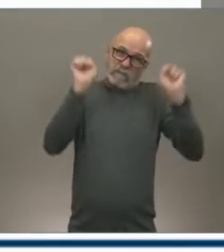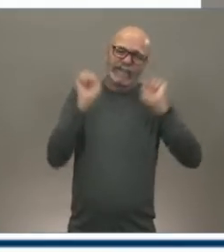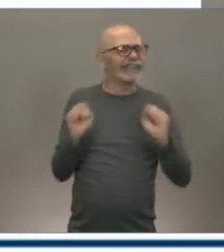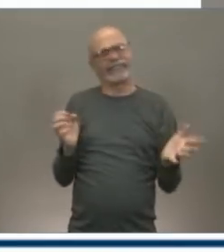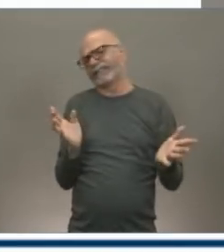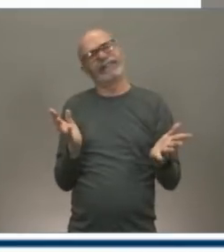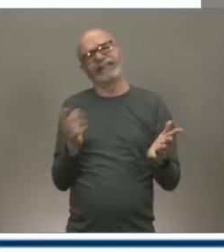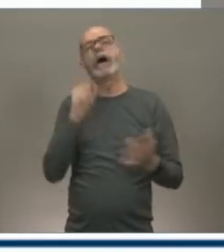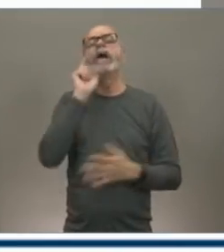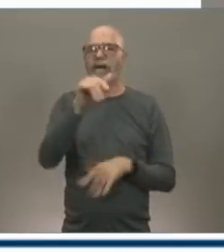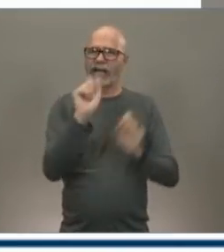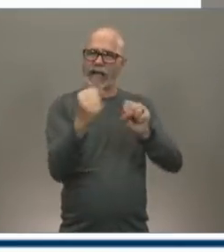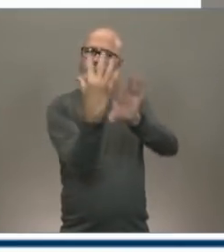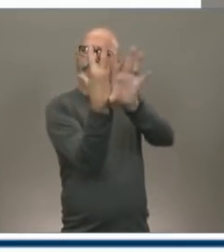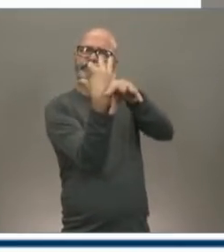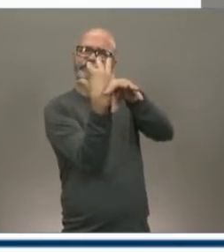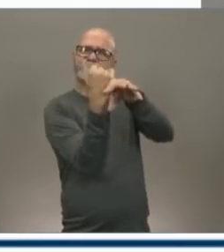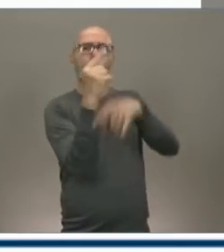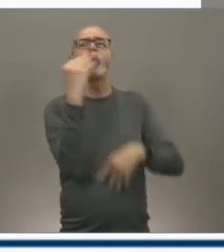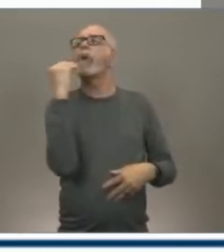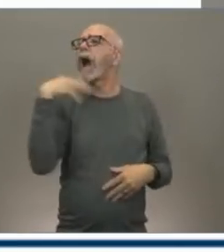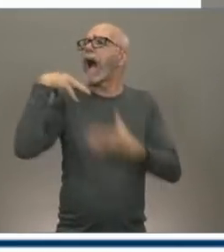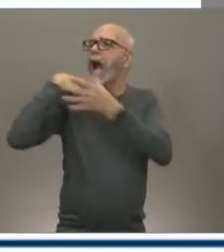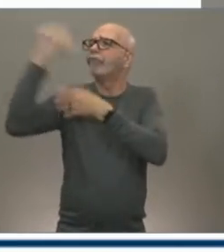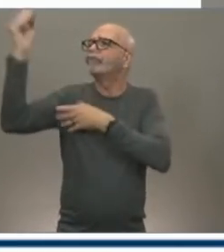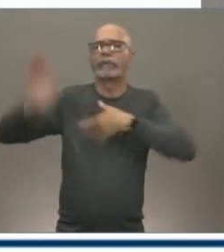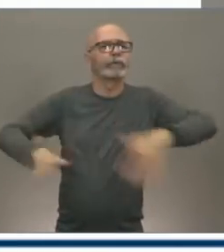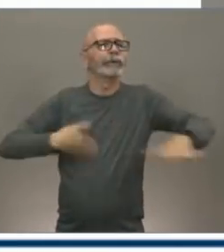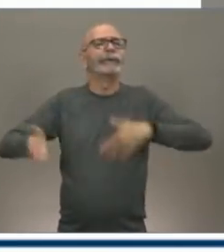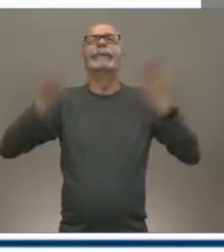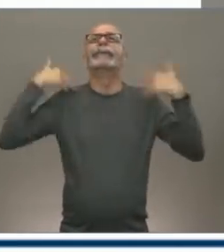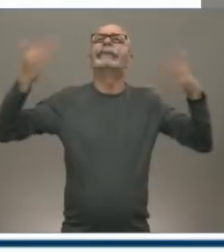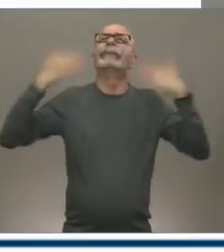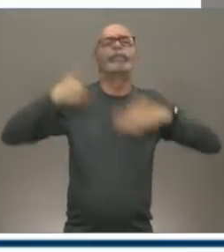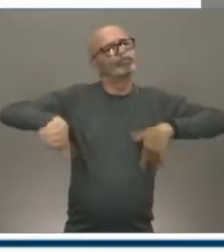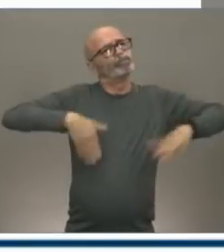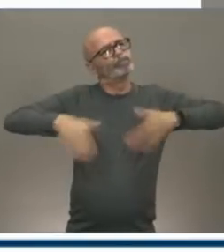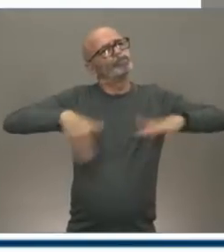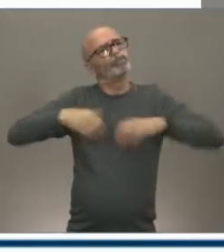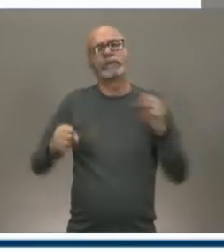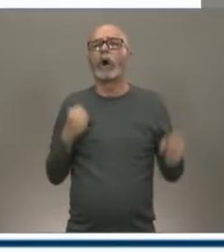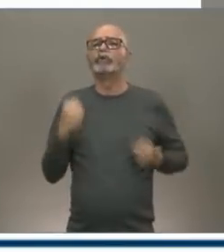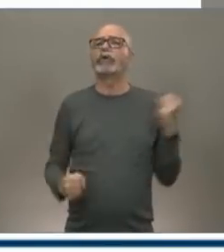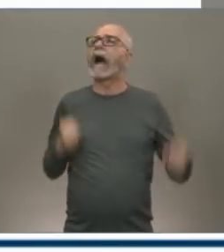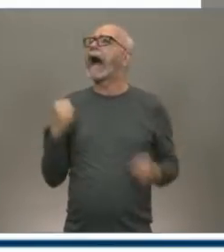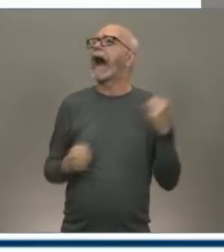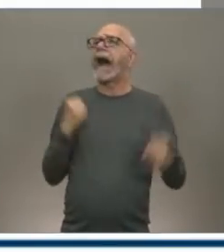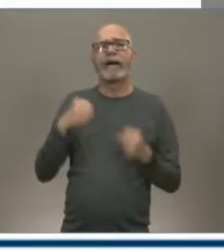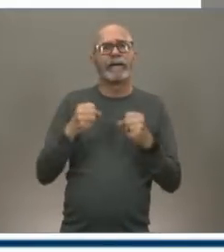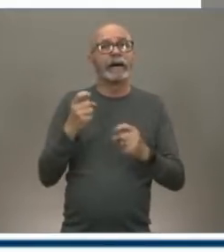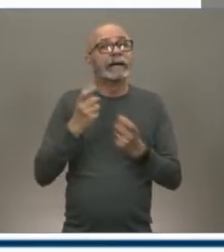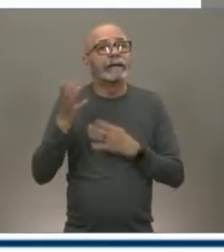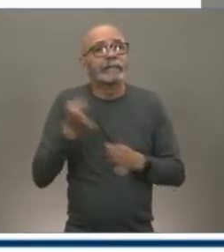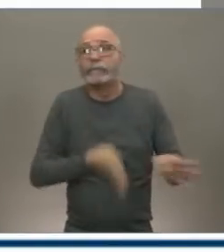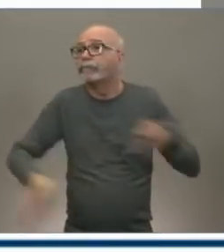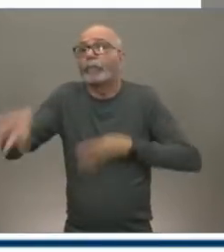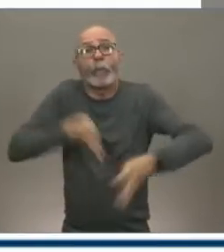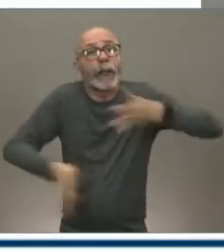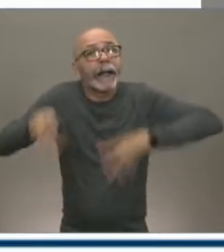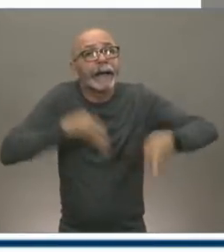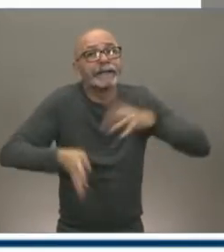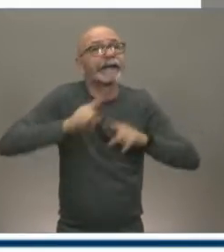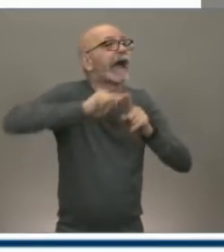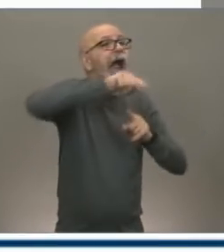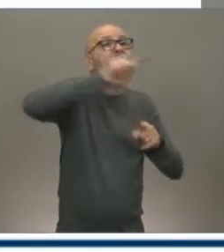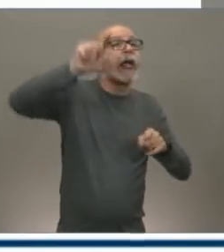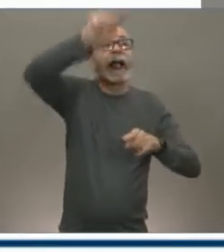get outside and be active. So I would encourage people to walk, run, roll, or whatever it is you do to be active. These are all good